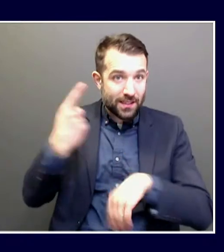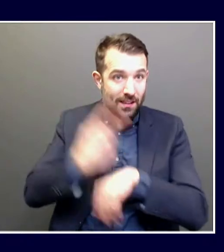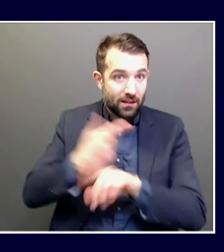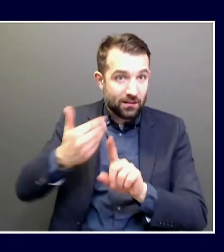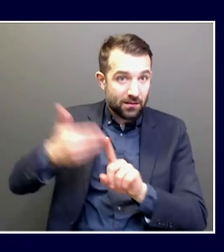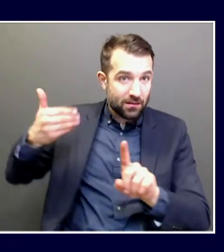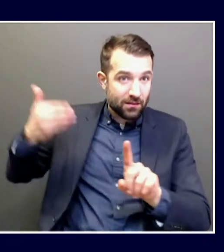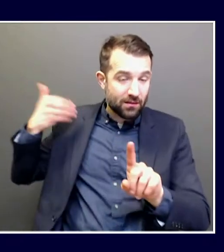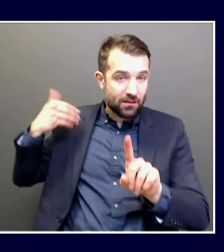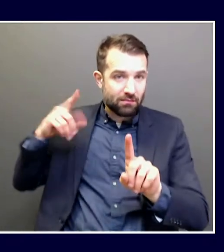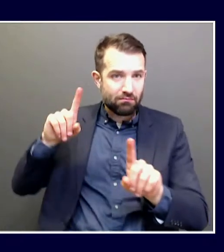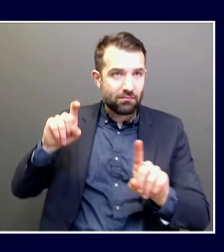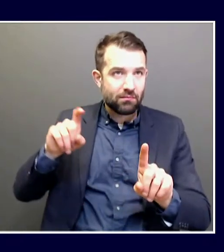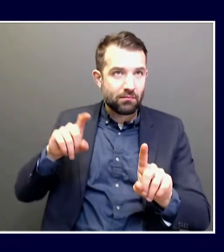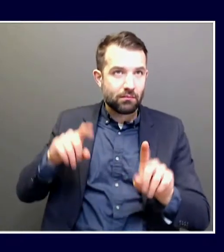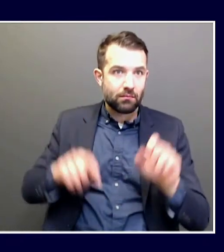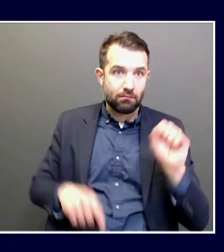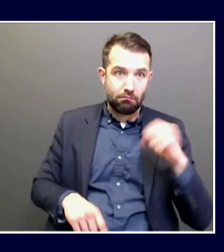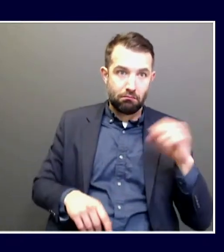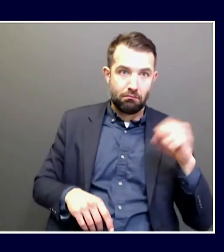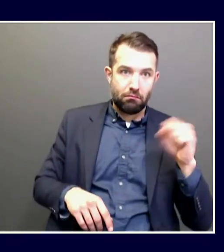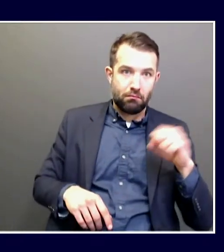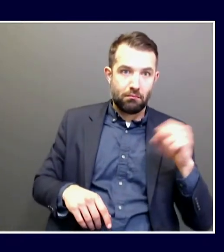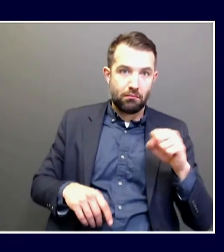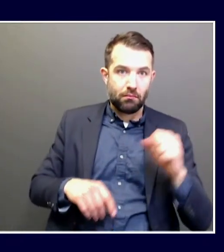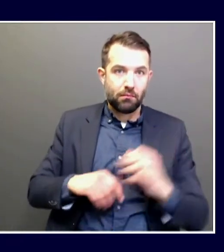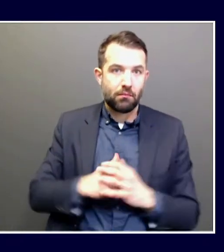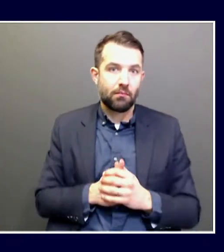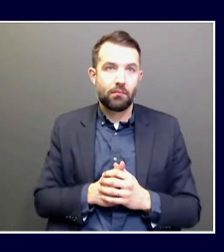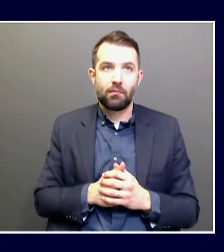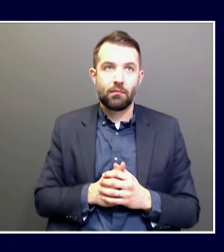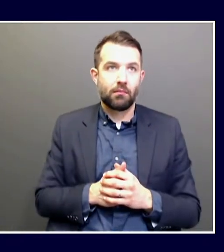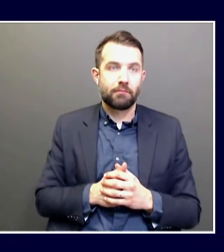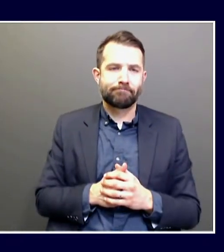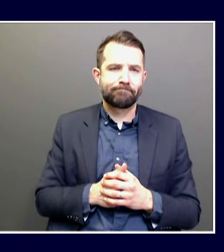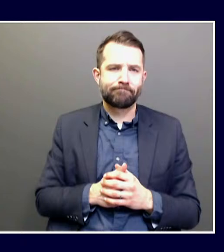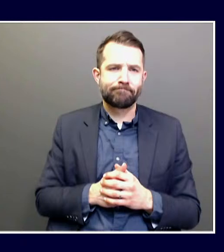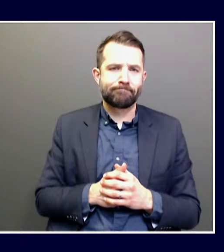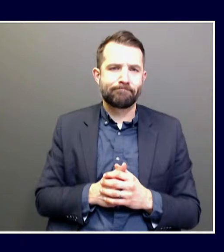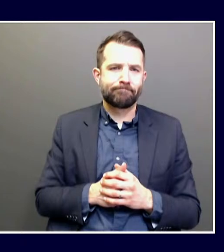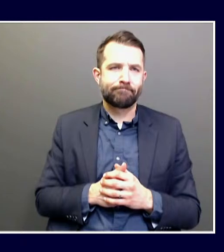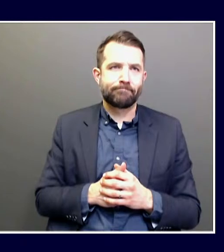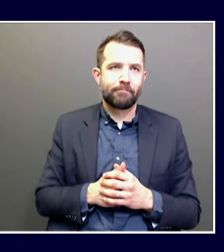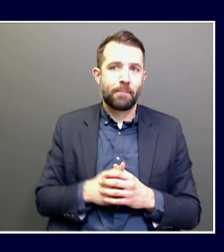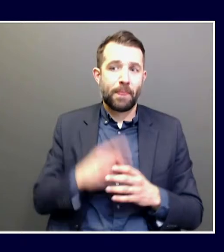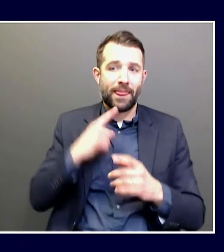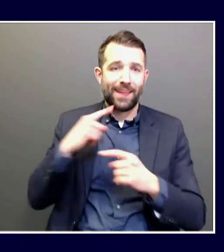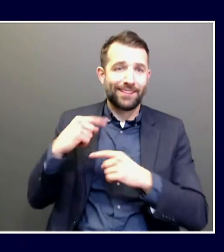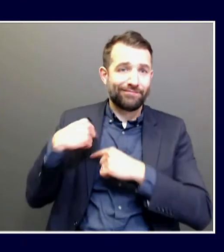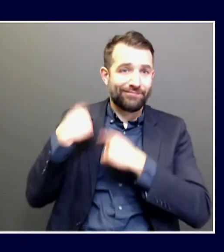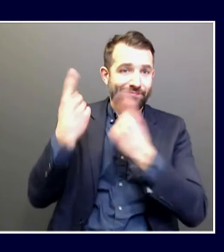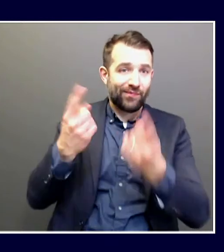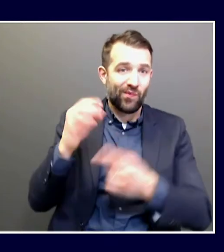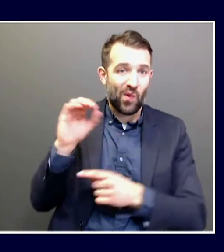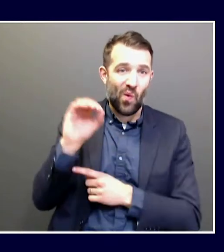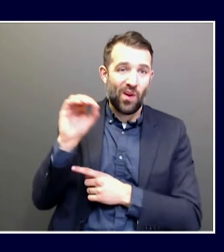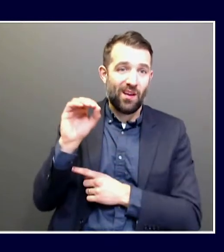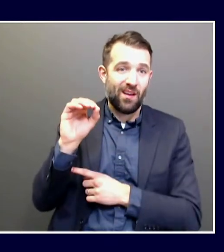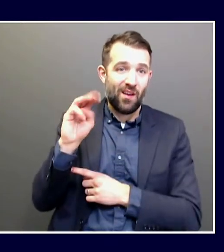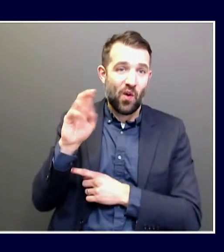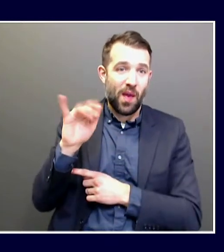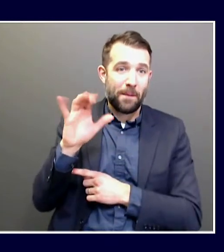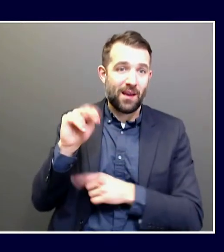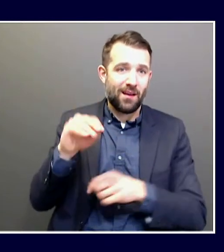Yes, that's what this question was. Yeah, I mean, the Omicron spreads at such a rate where it is possible that 3 weeks